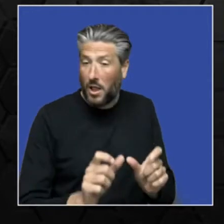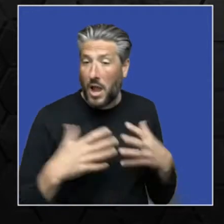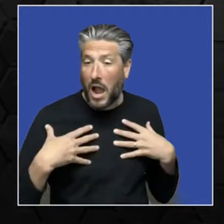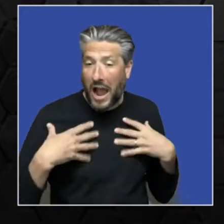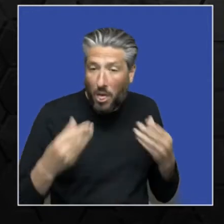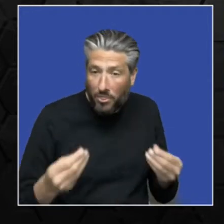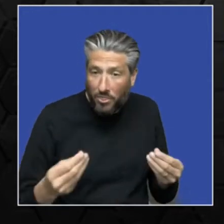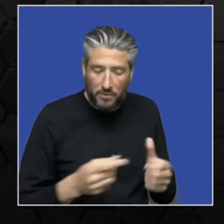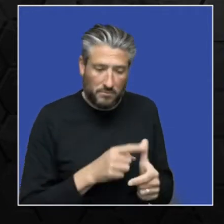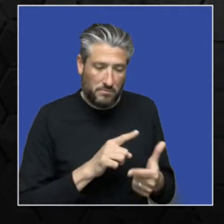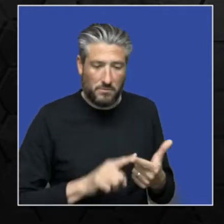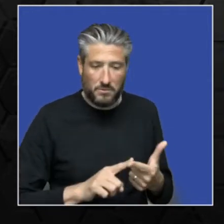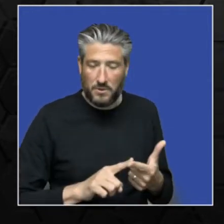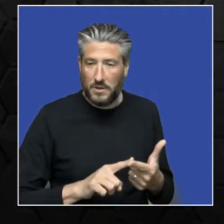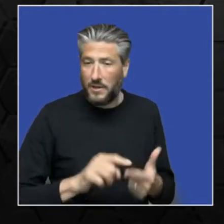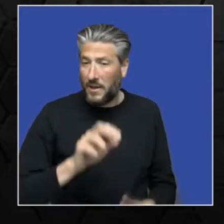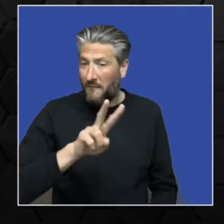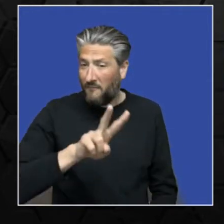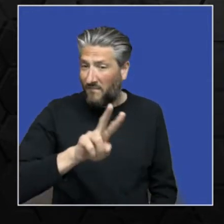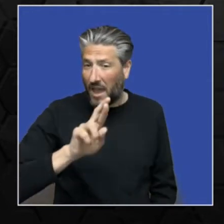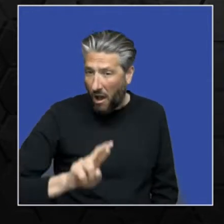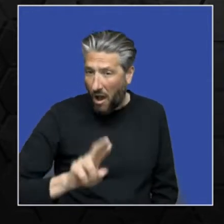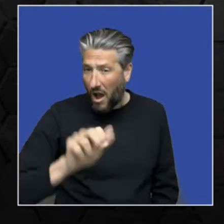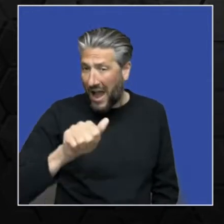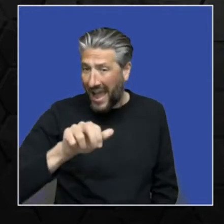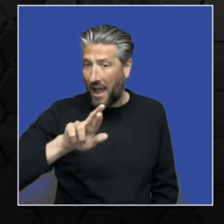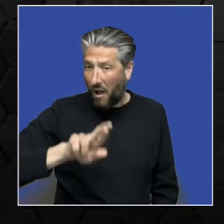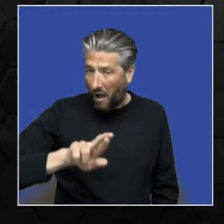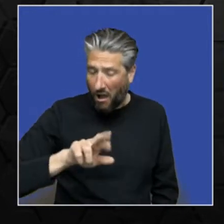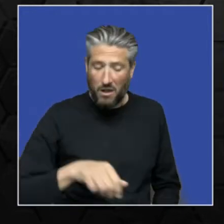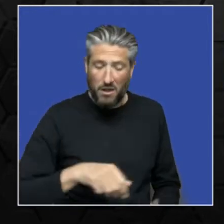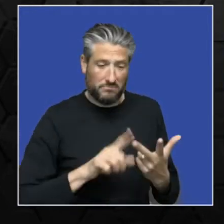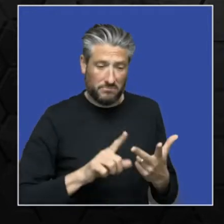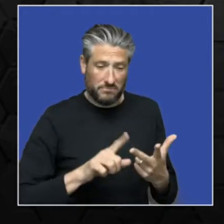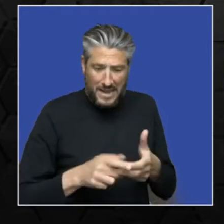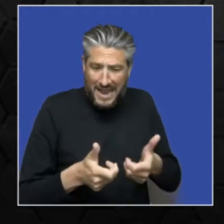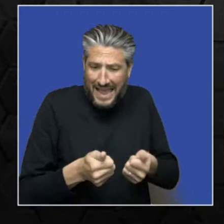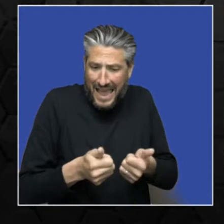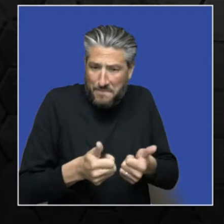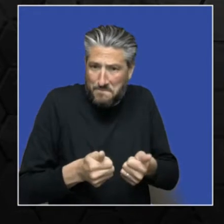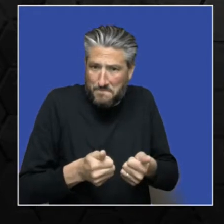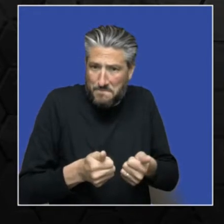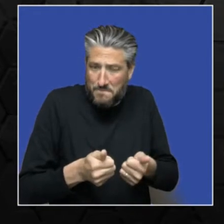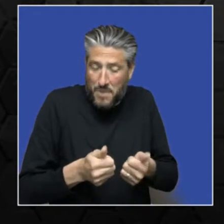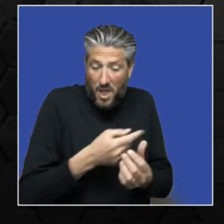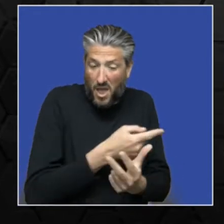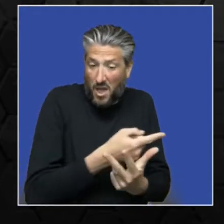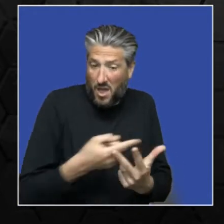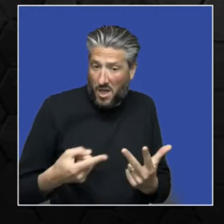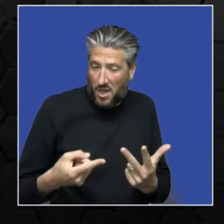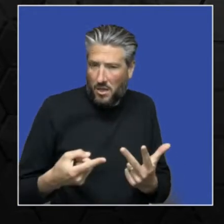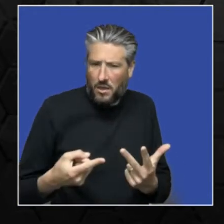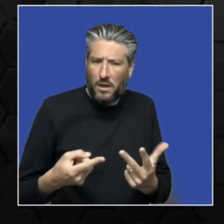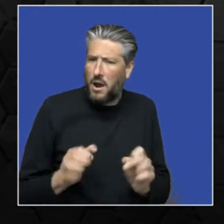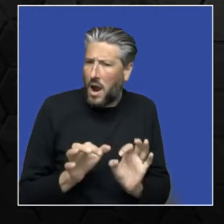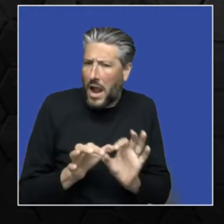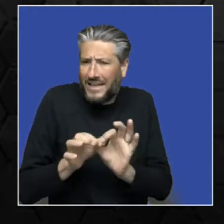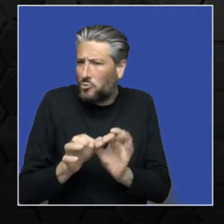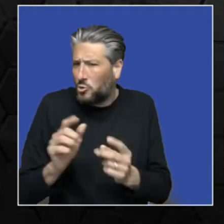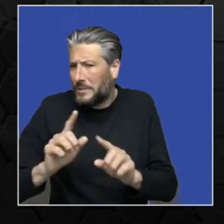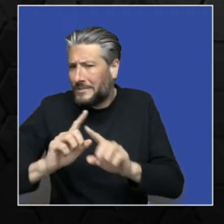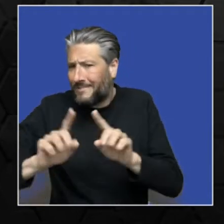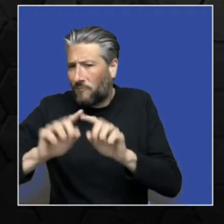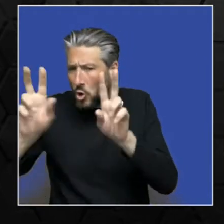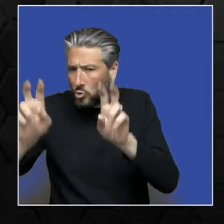augmented reality, things like games, and all of these things are informed by other fields like robotics and psychology